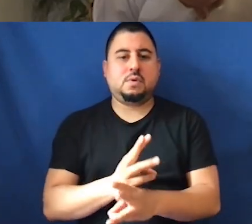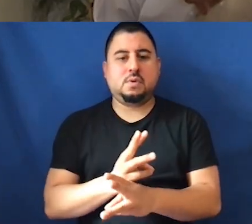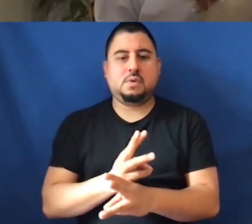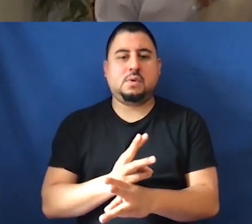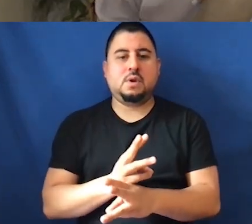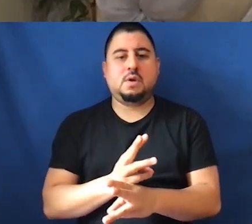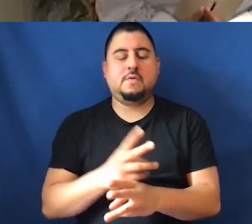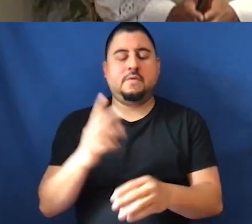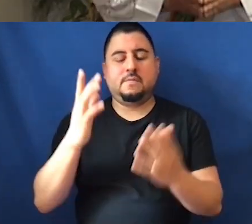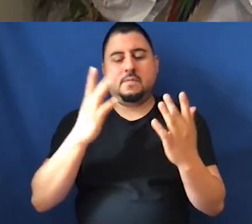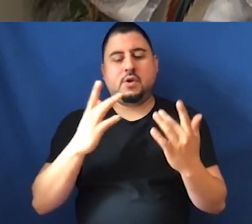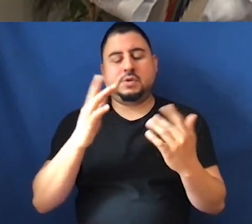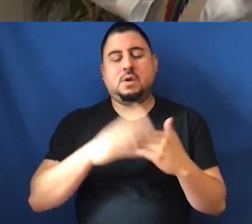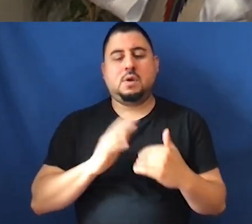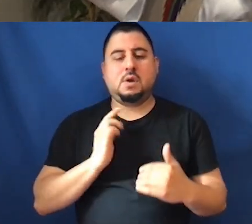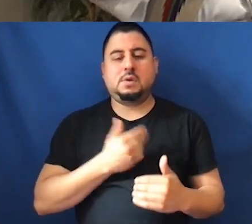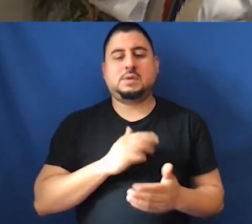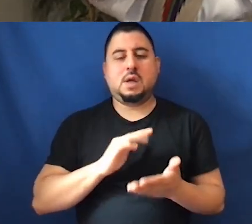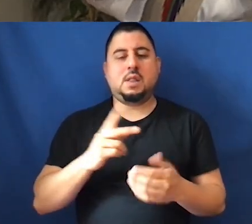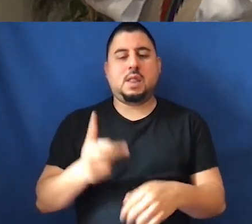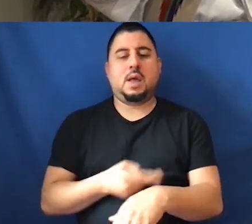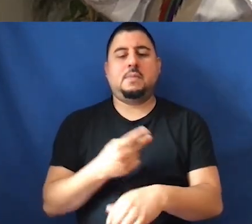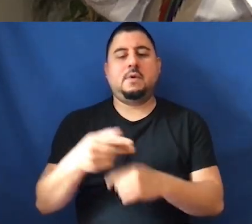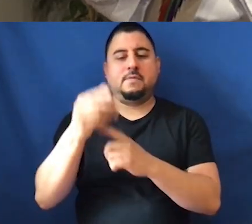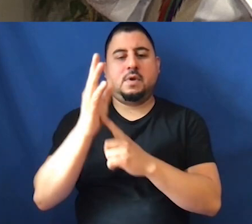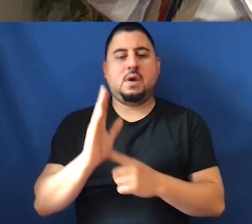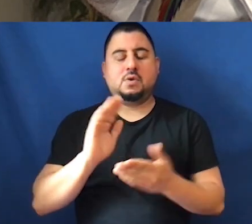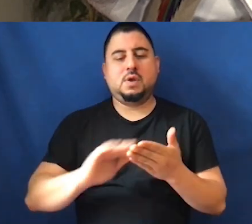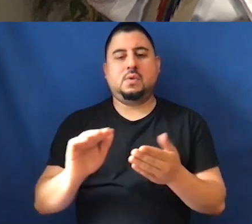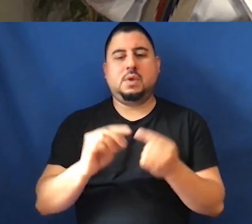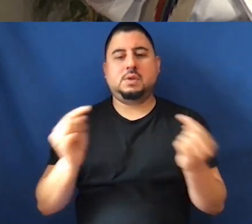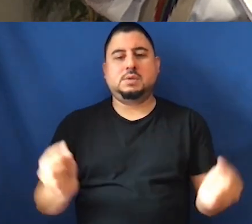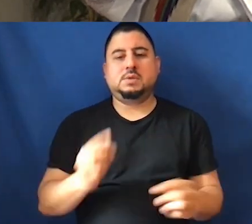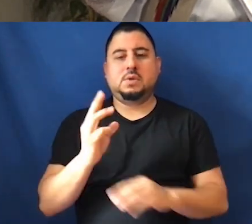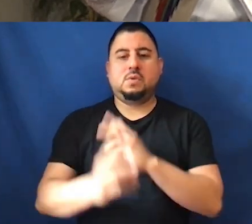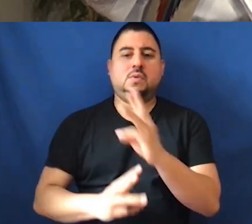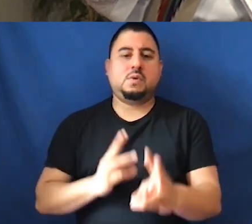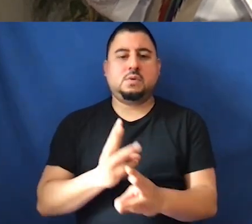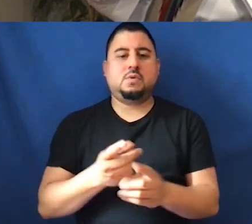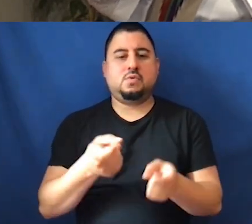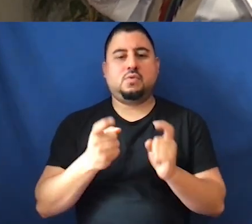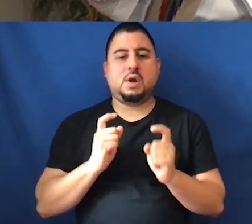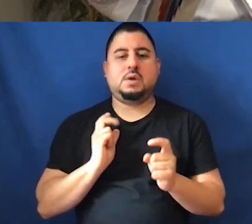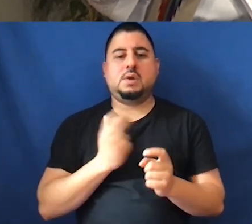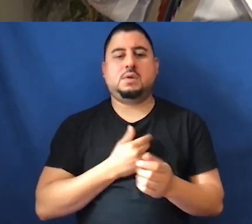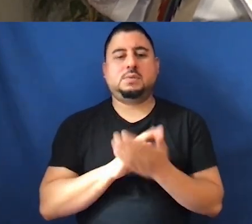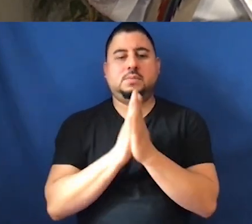Lamb of God, you take away the sins of the world.